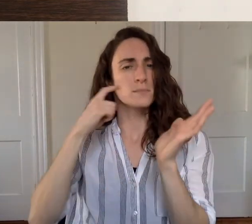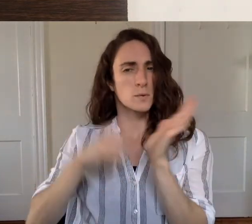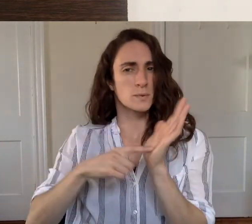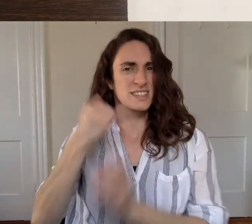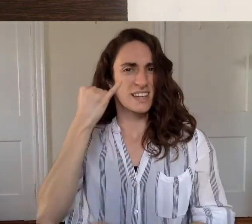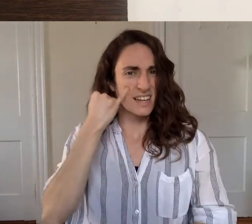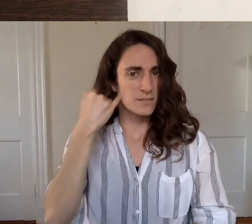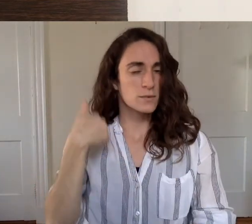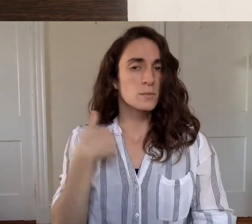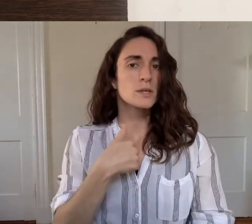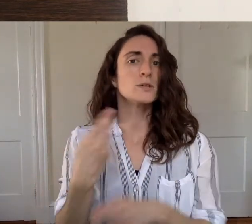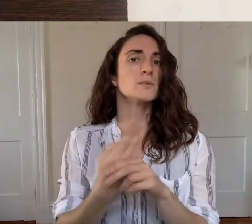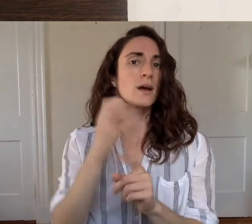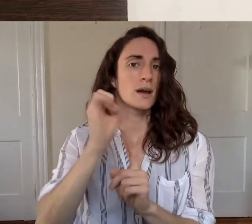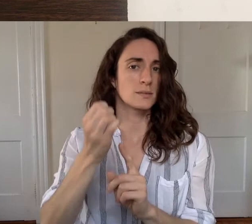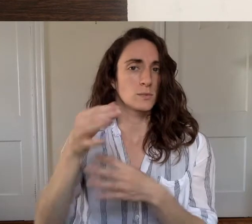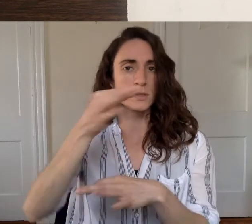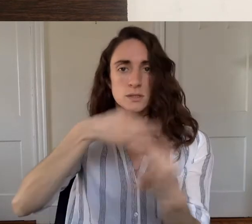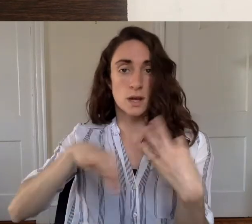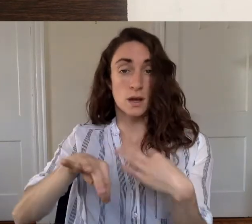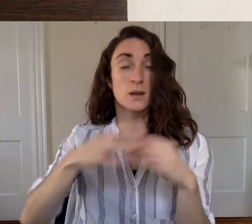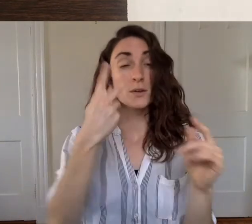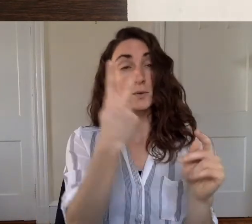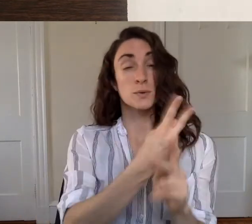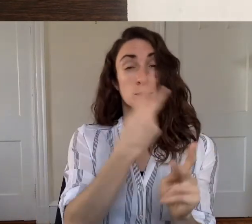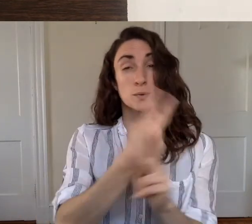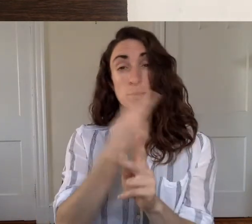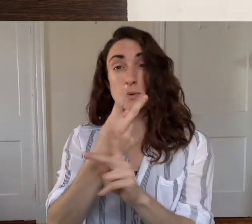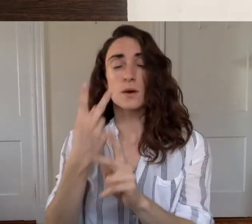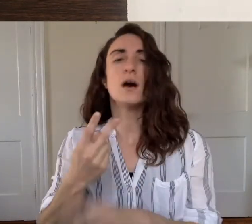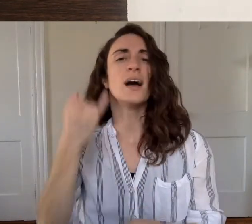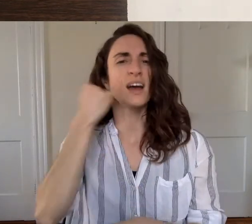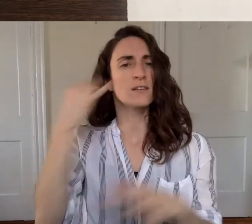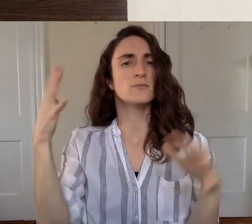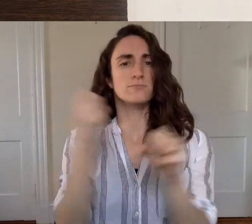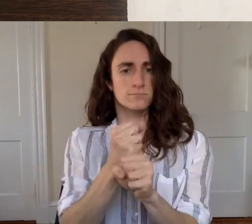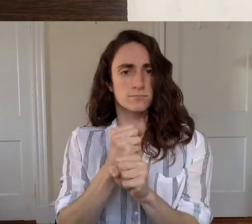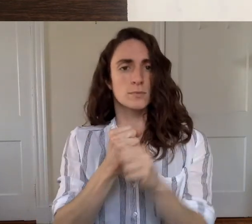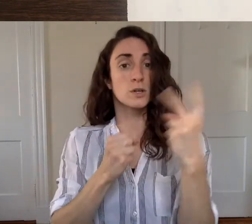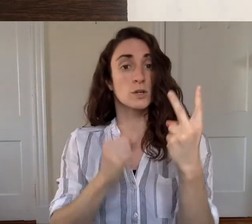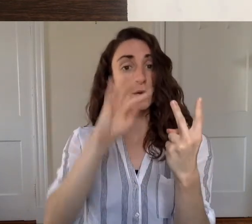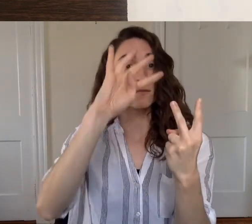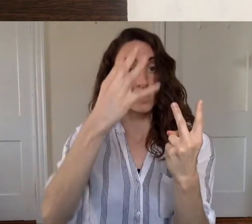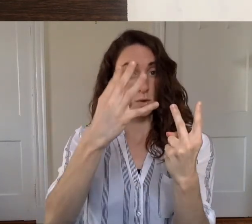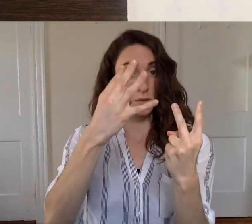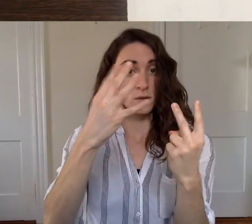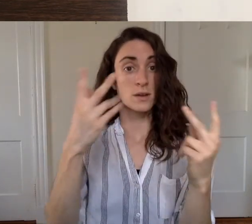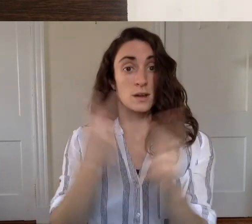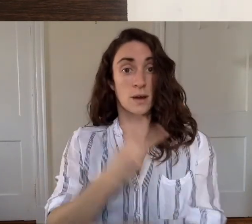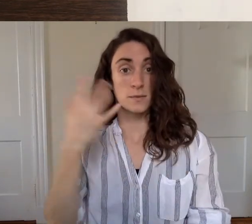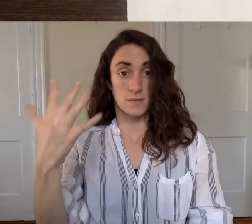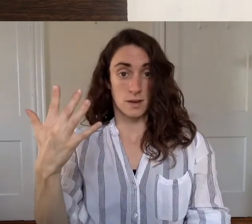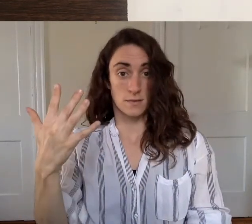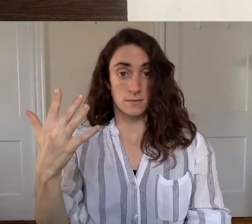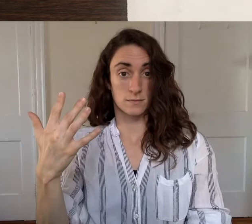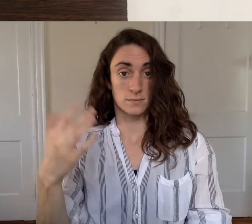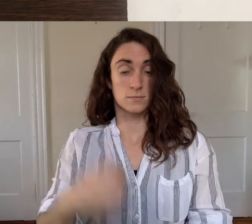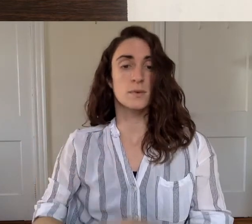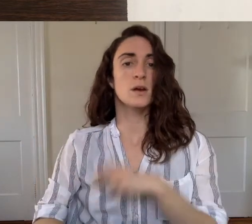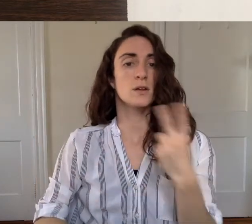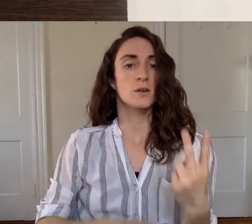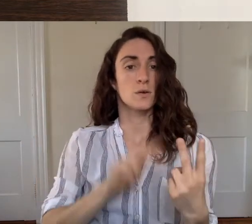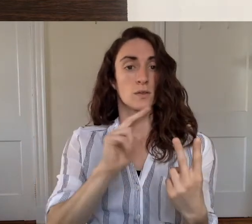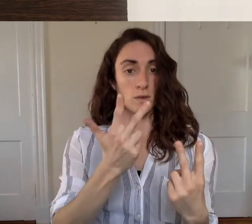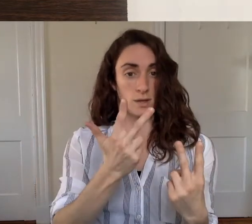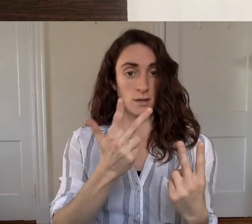Now let's see what would happen if we wrote these prime factorizations with exponents instead of repeated multiplication. So we'd have 2 to the 4th times 5,